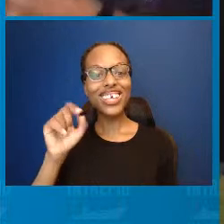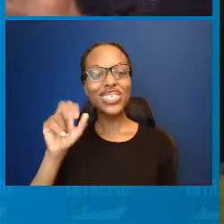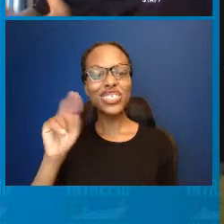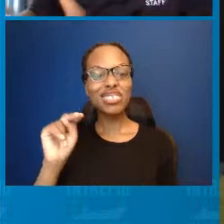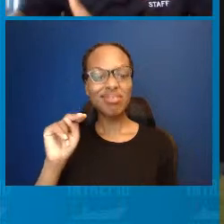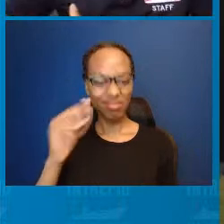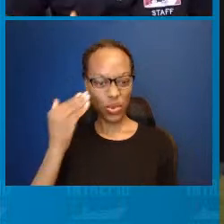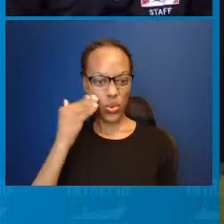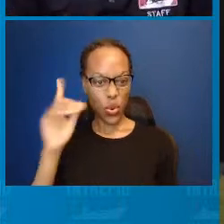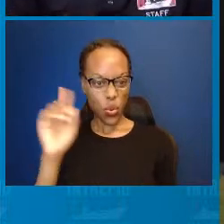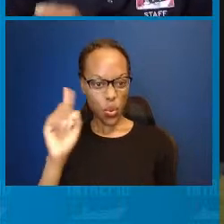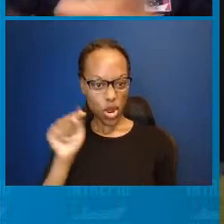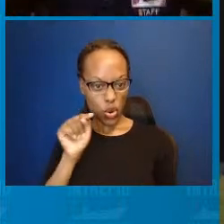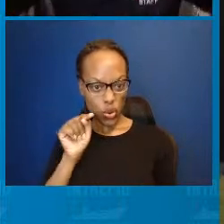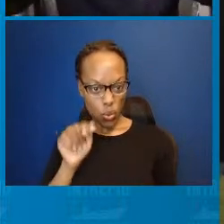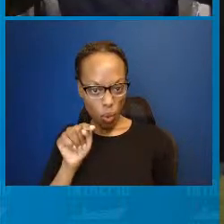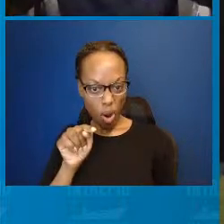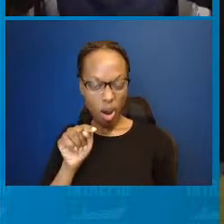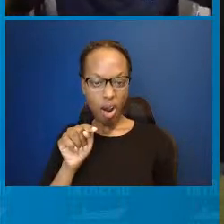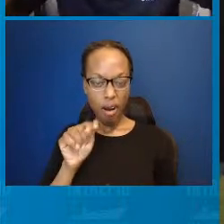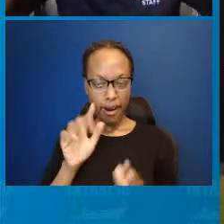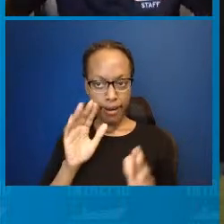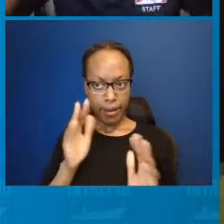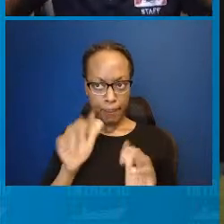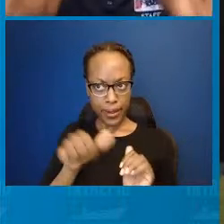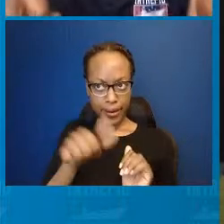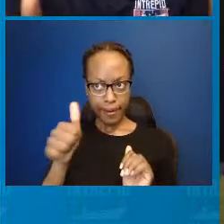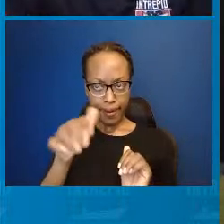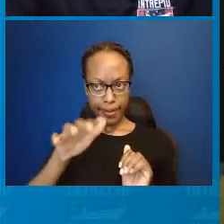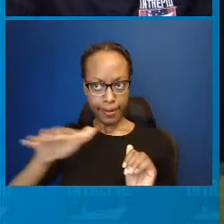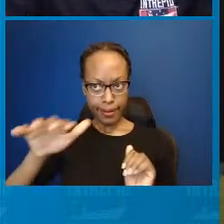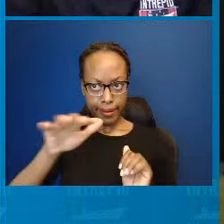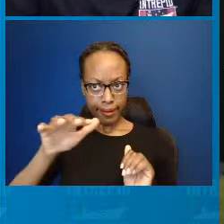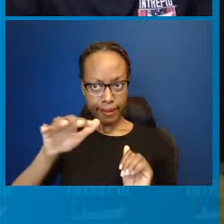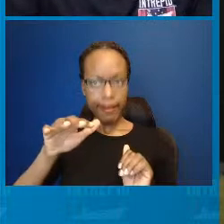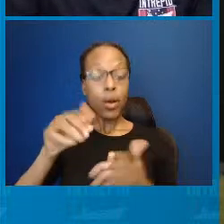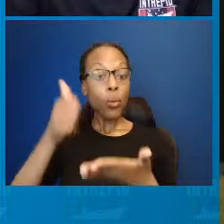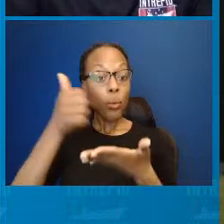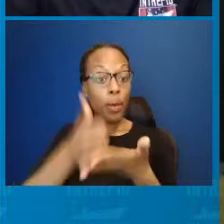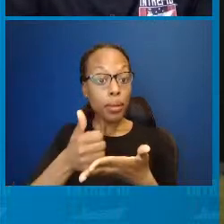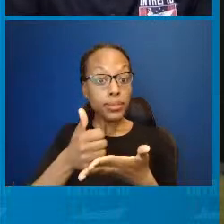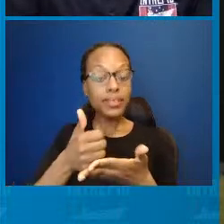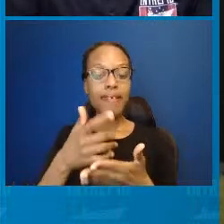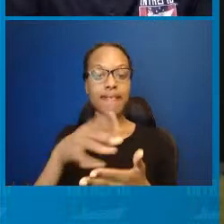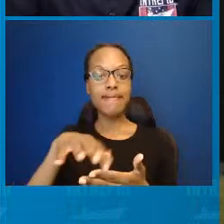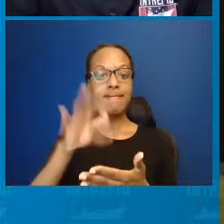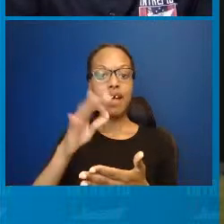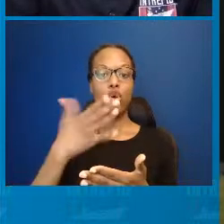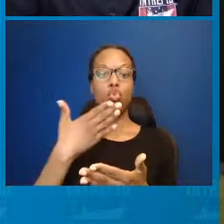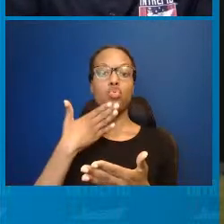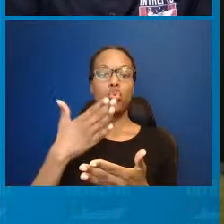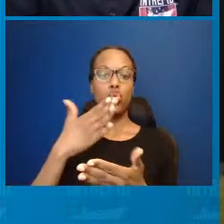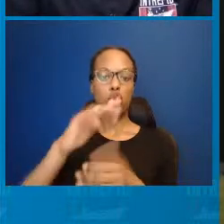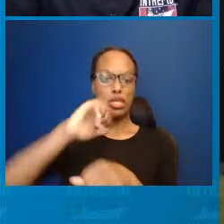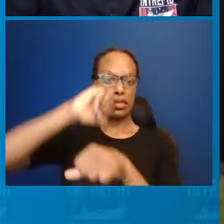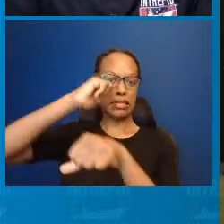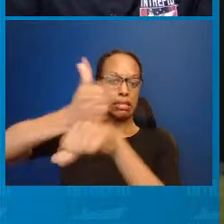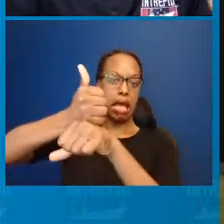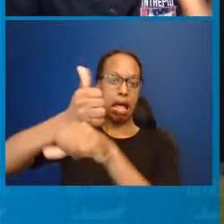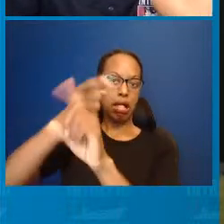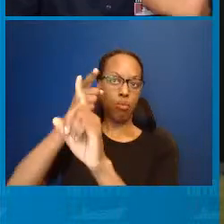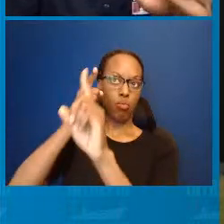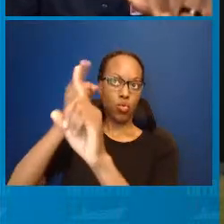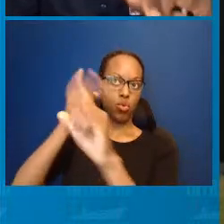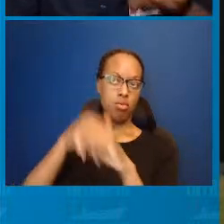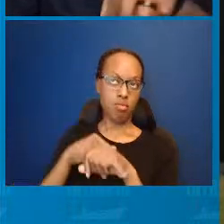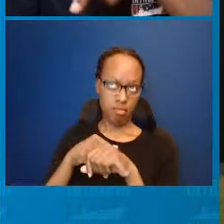relation to other things if you can find some really good fixed points, right? Now, ladies and gentlemen, you all can let me